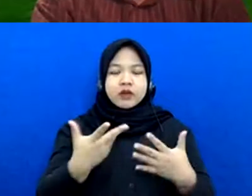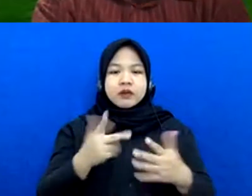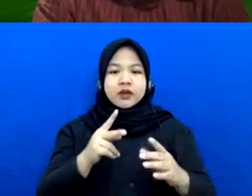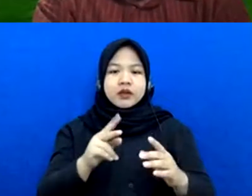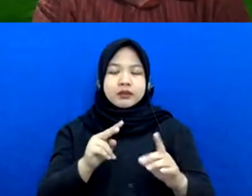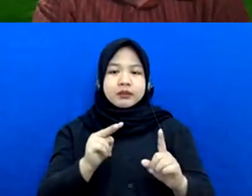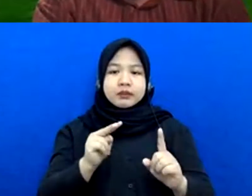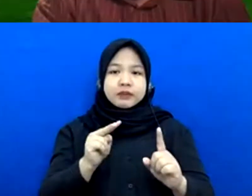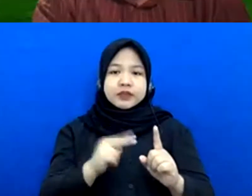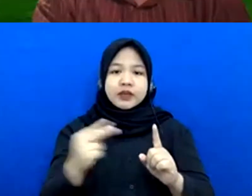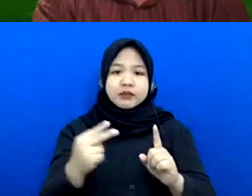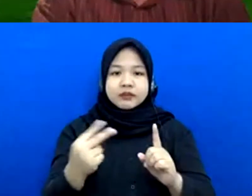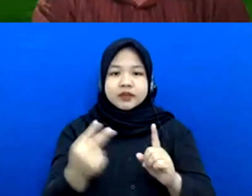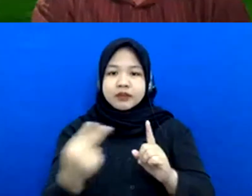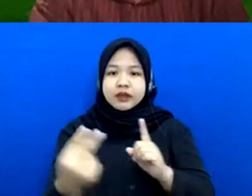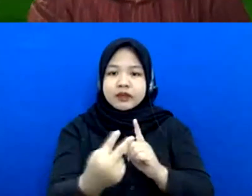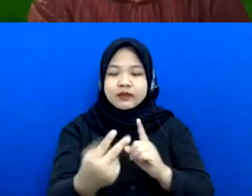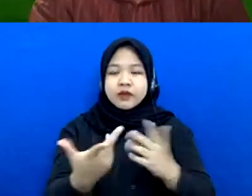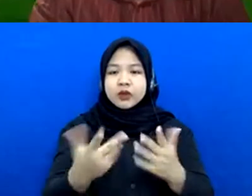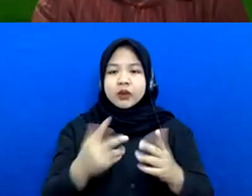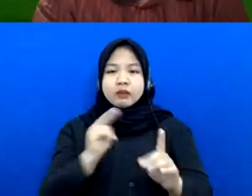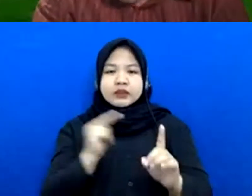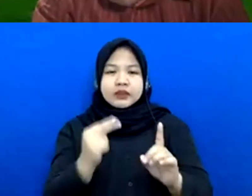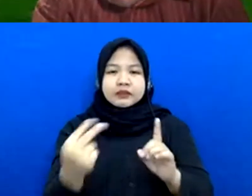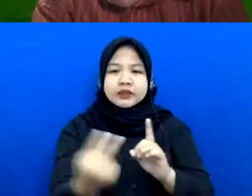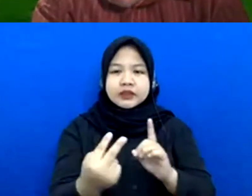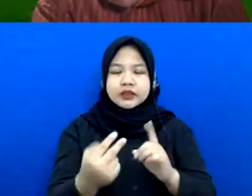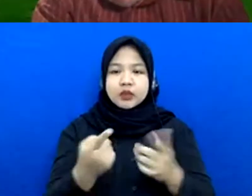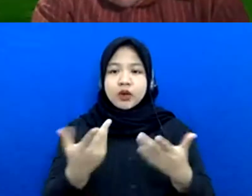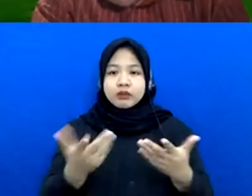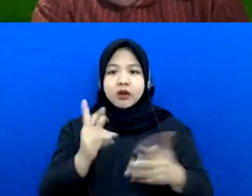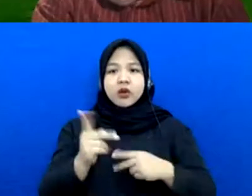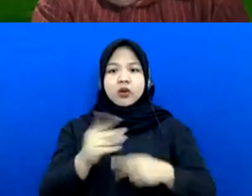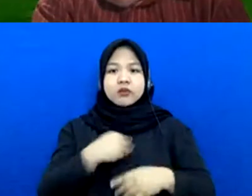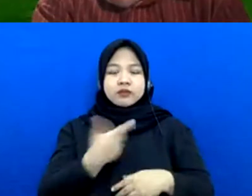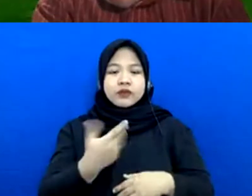What is a perception? When you really mean attitudes.